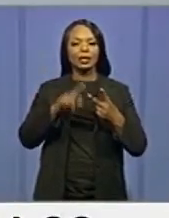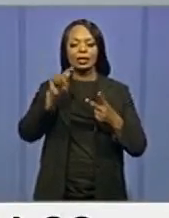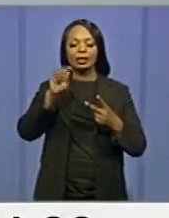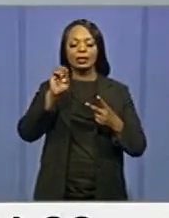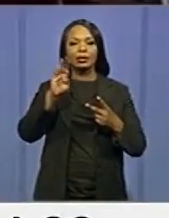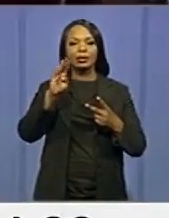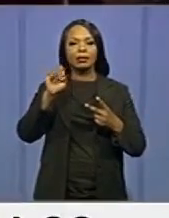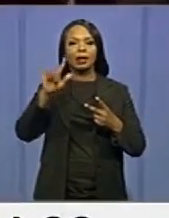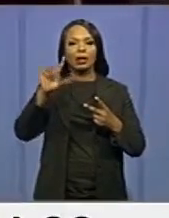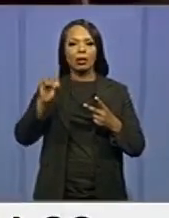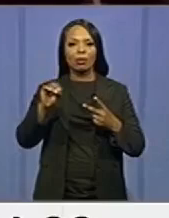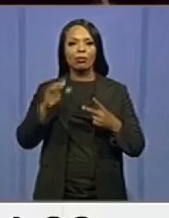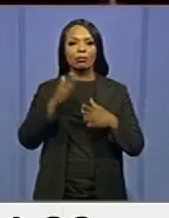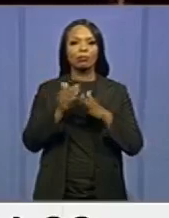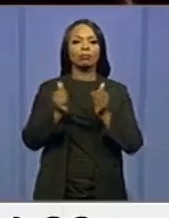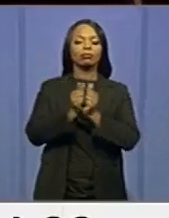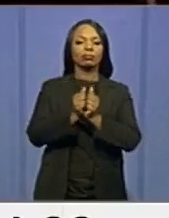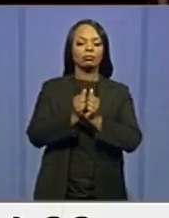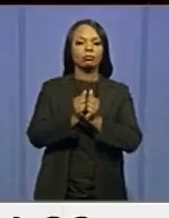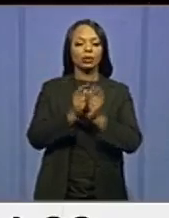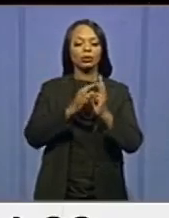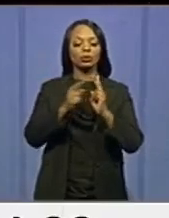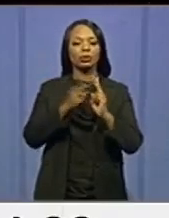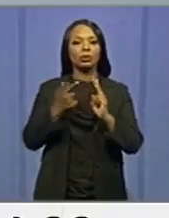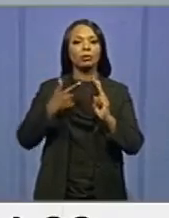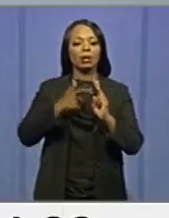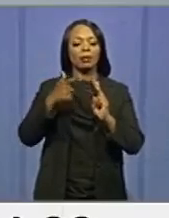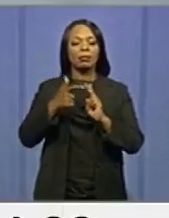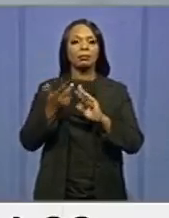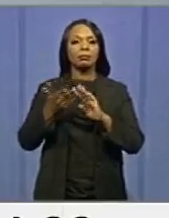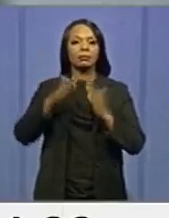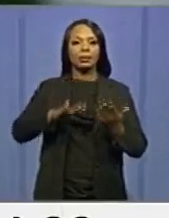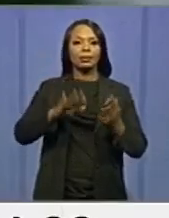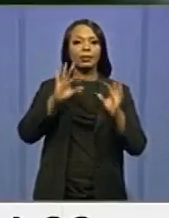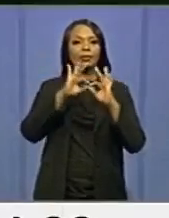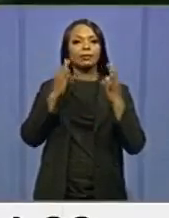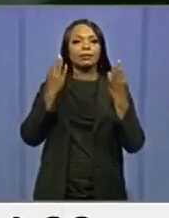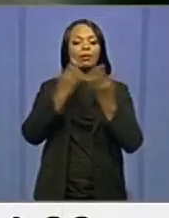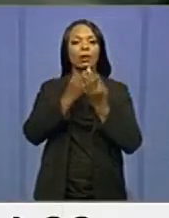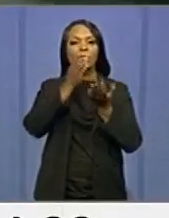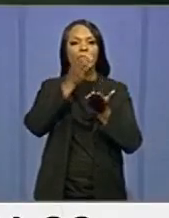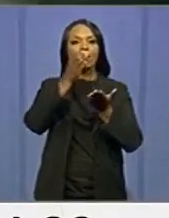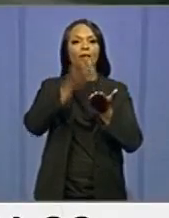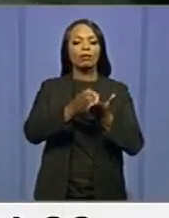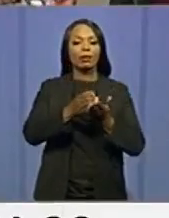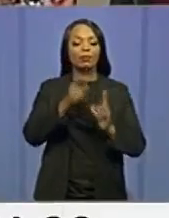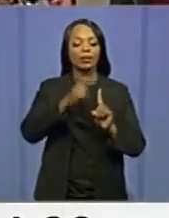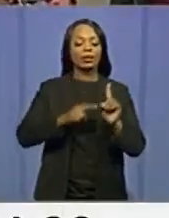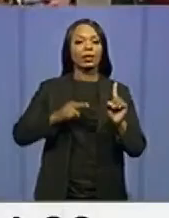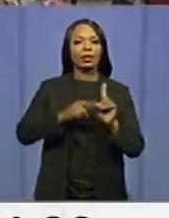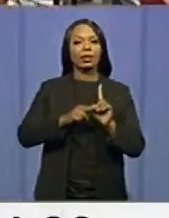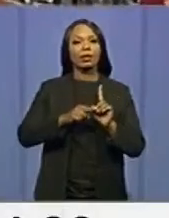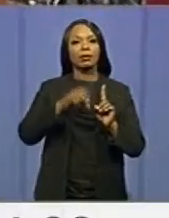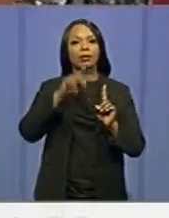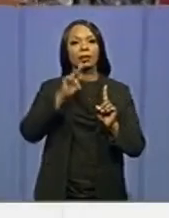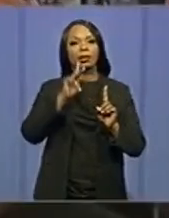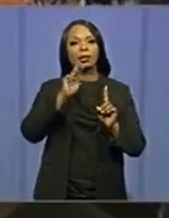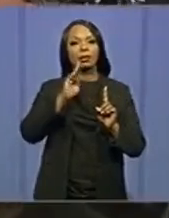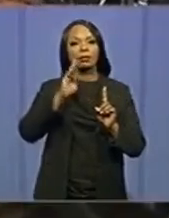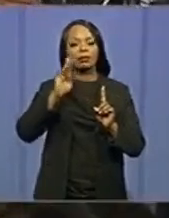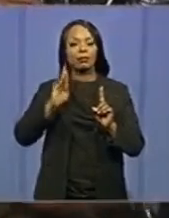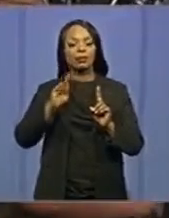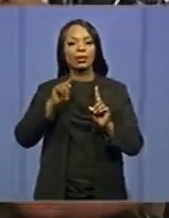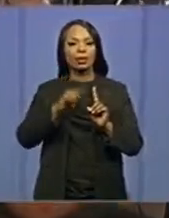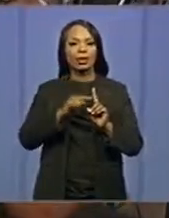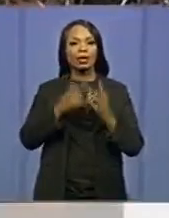Motswane. Ba lelapa la Forbes ba totobaditse dikgang tseno mo pegelong. Forbes o tlhokafetse a le dingwaga di le